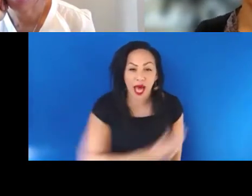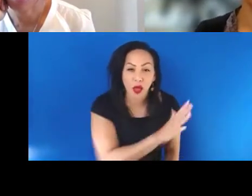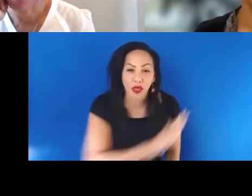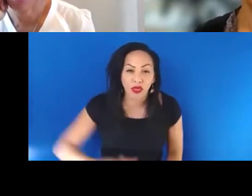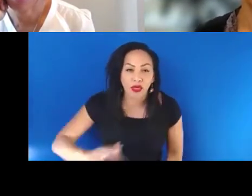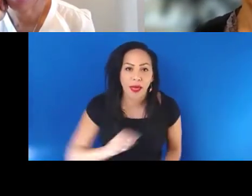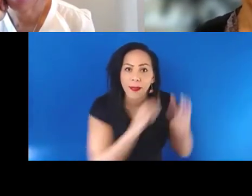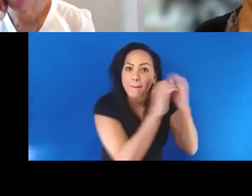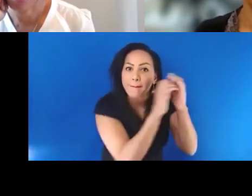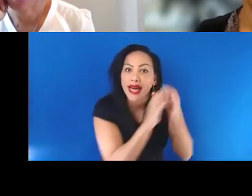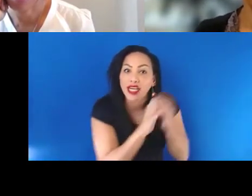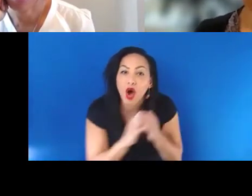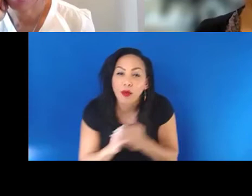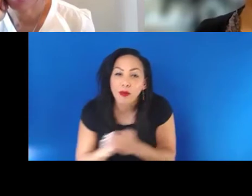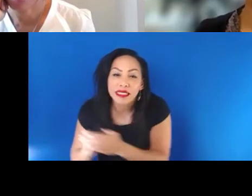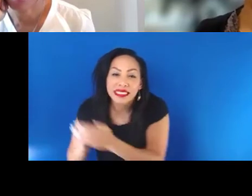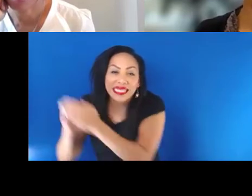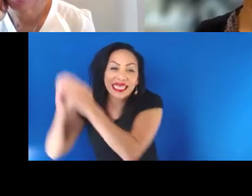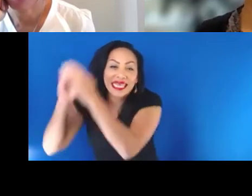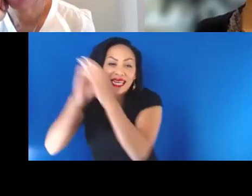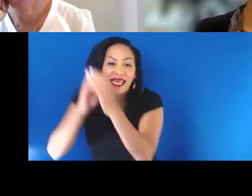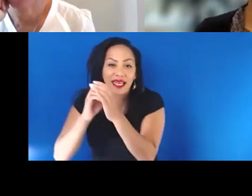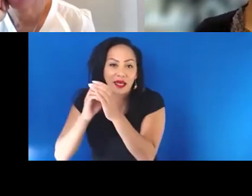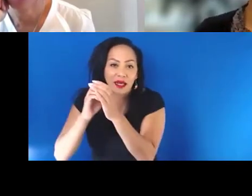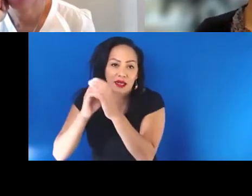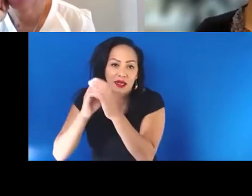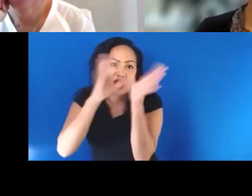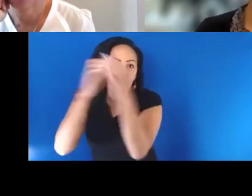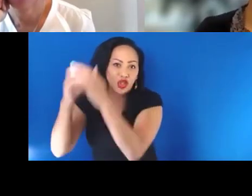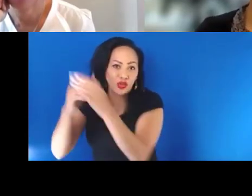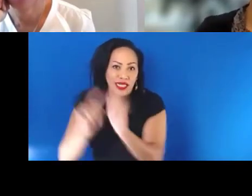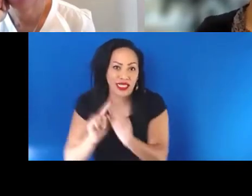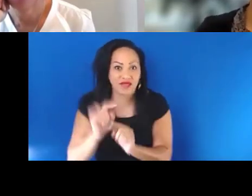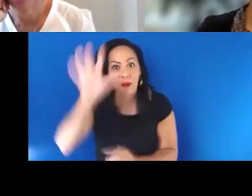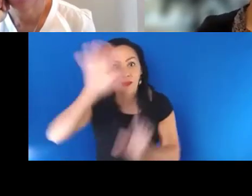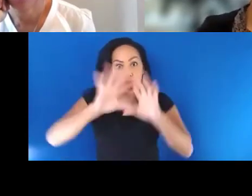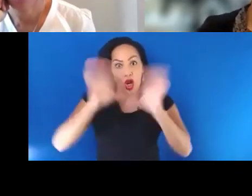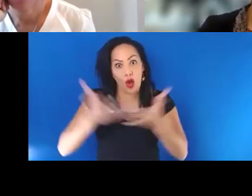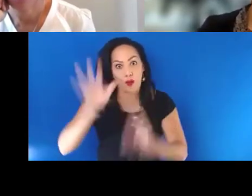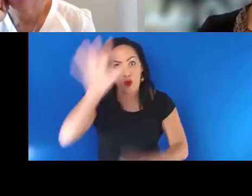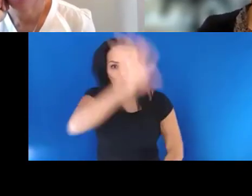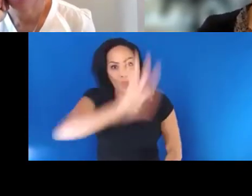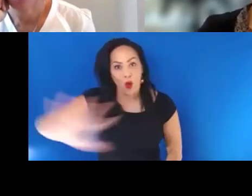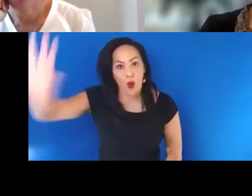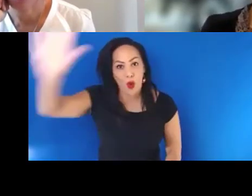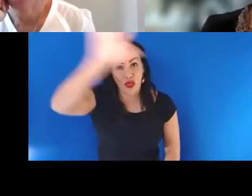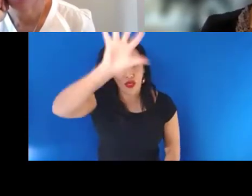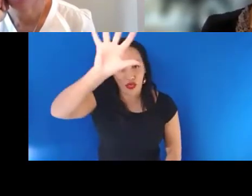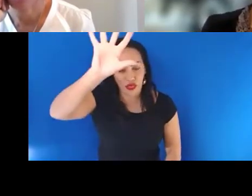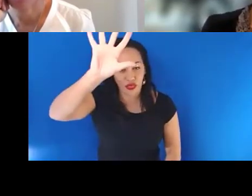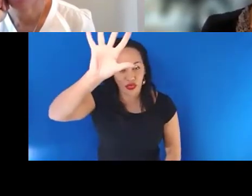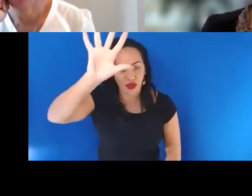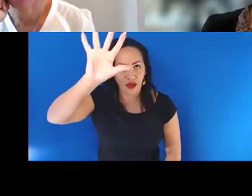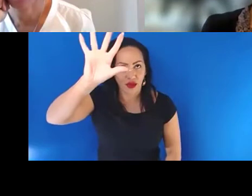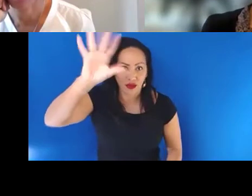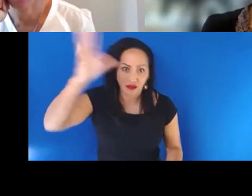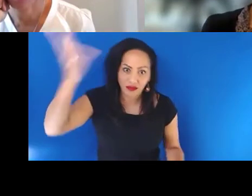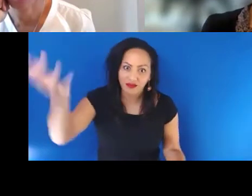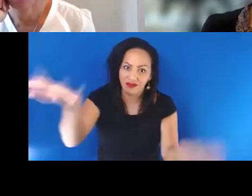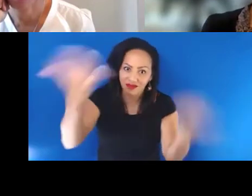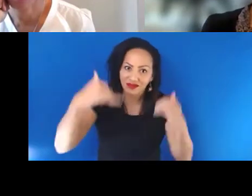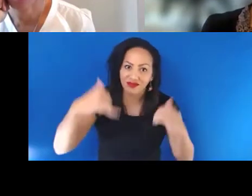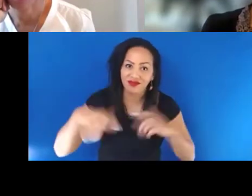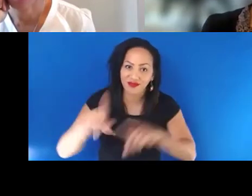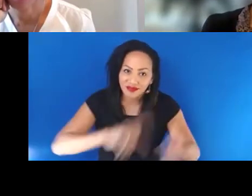countries, the global north, because the whole point is to start reimagining how we can communicate differently in